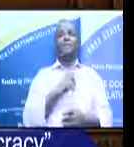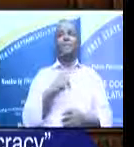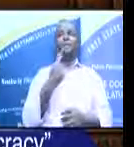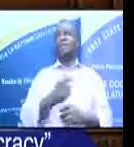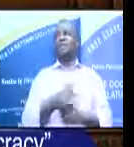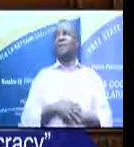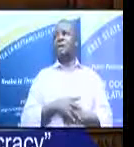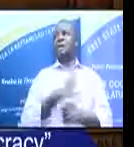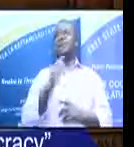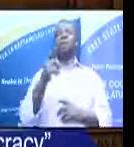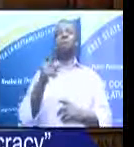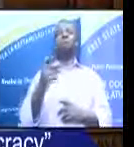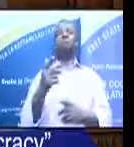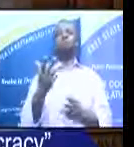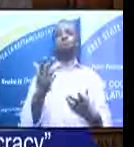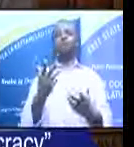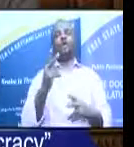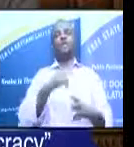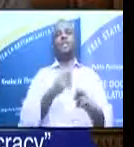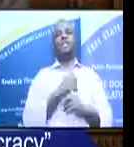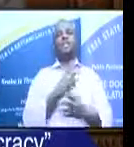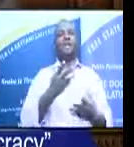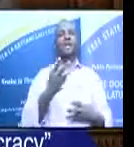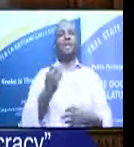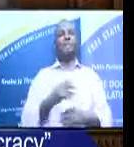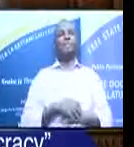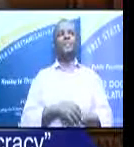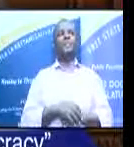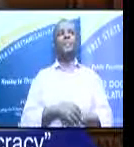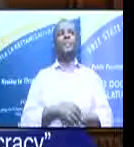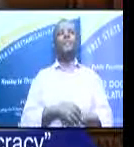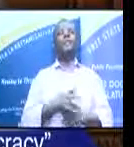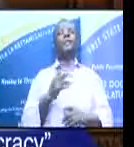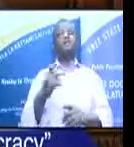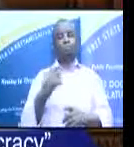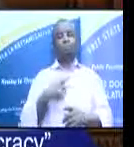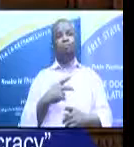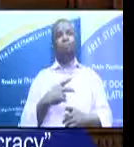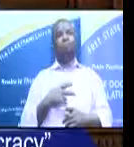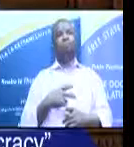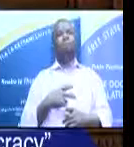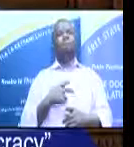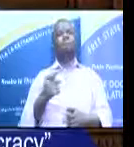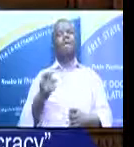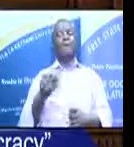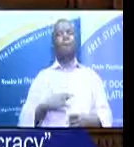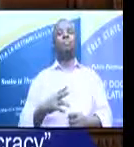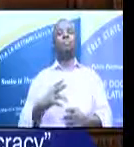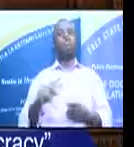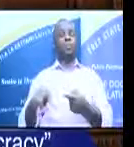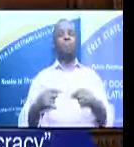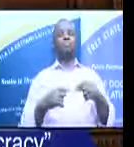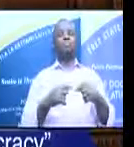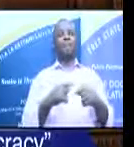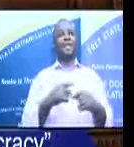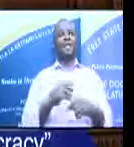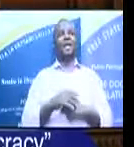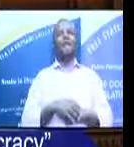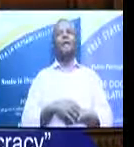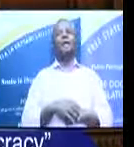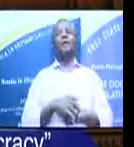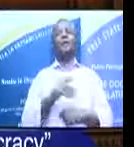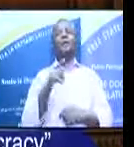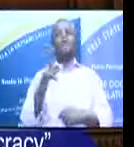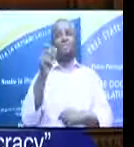subsequent, later, the Auditor General had to be given, his authority had to be augmented to say where